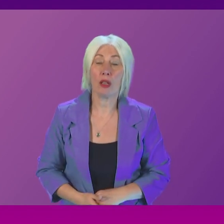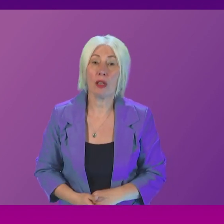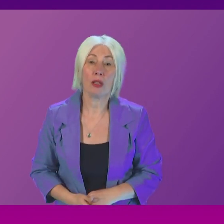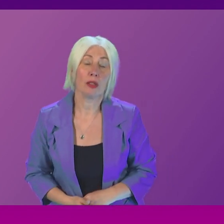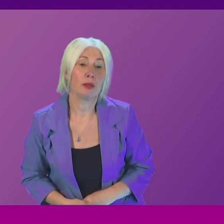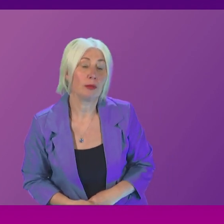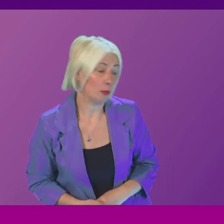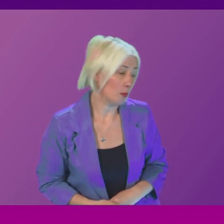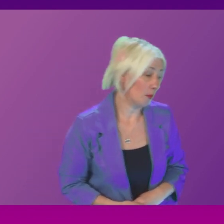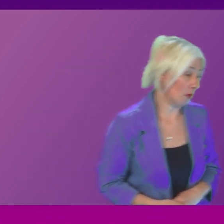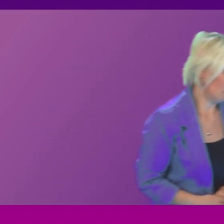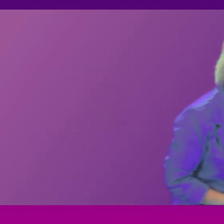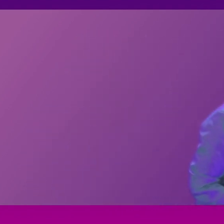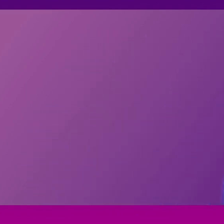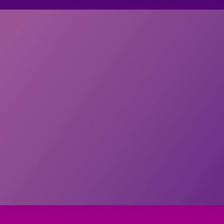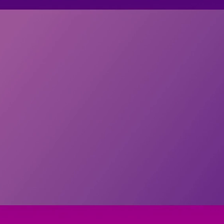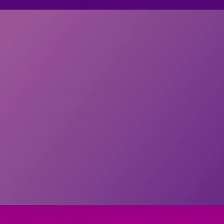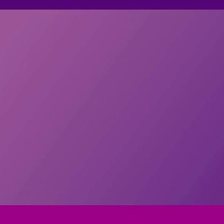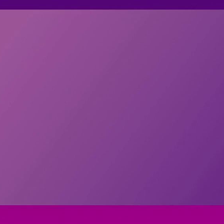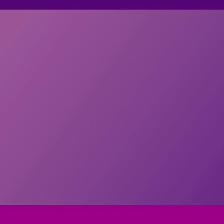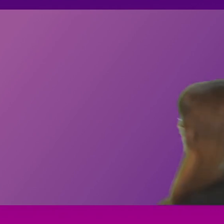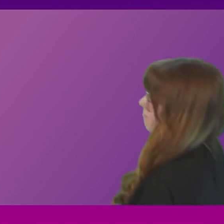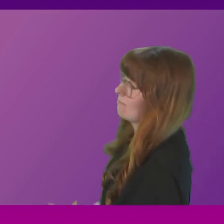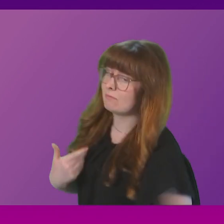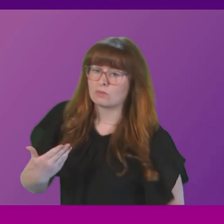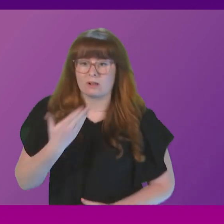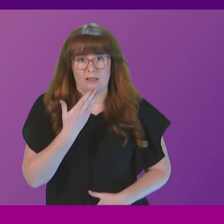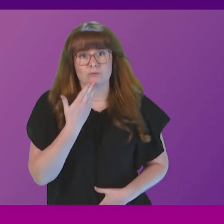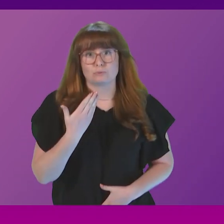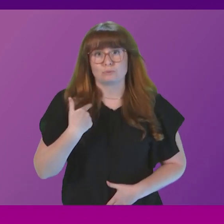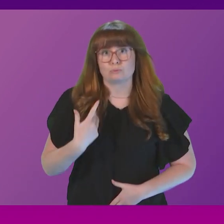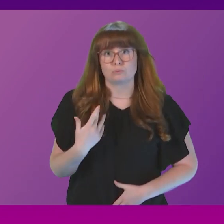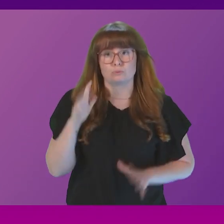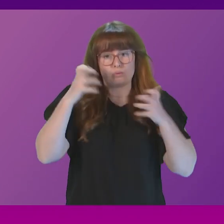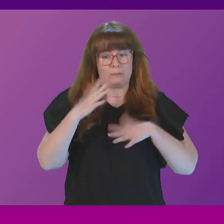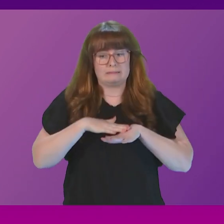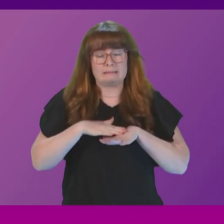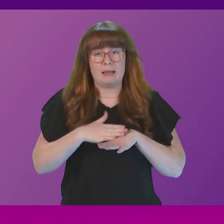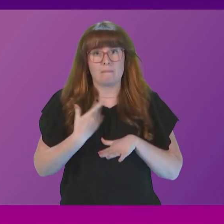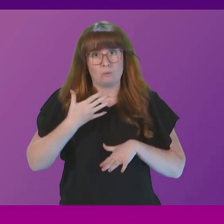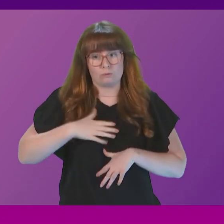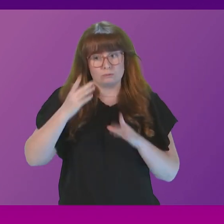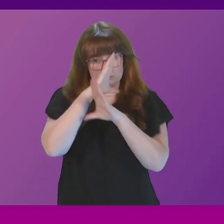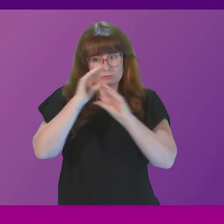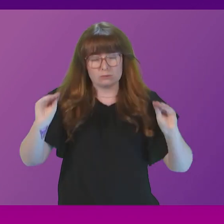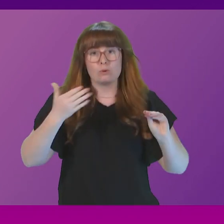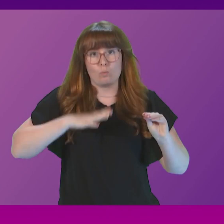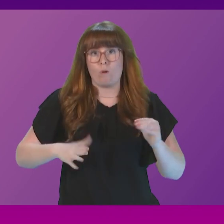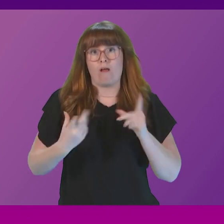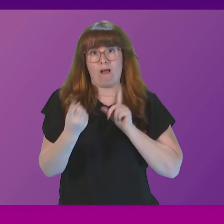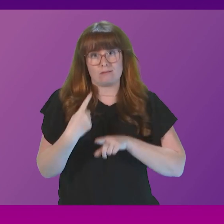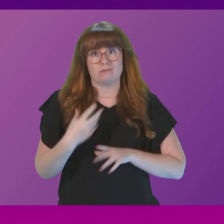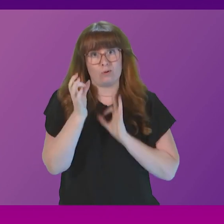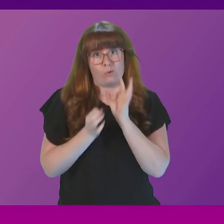Thank you, First Minister. I'm conscious we're making good progress, but got quite a number of questions to get through. So again, I'll reiterate my plea for brevity in questions